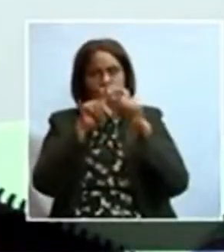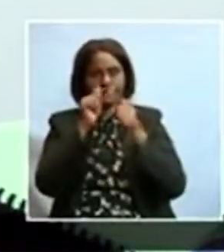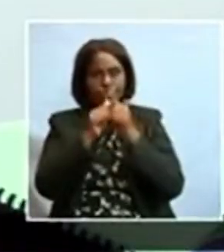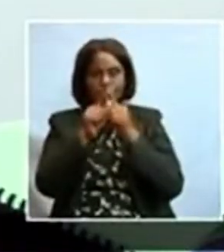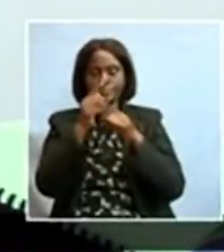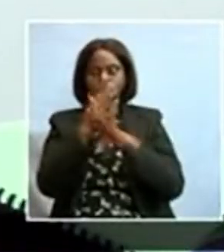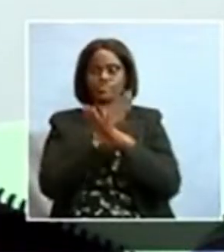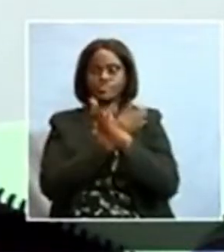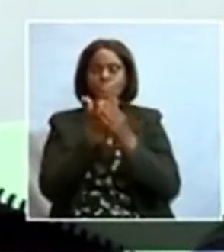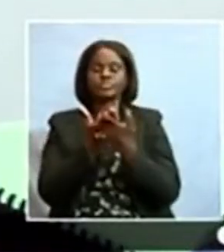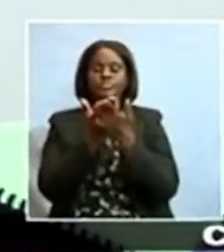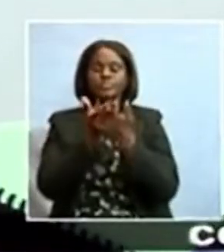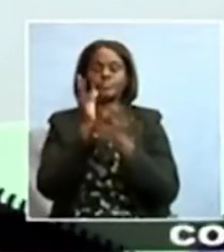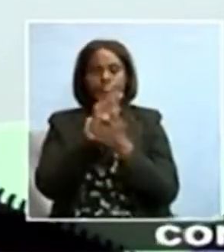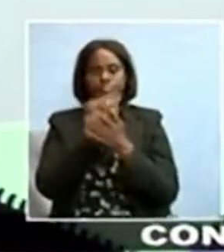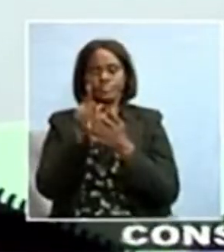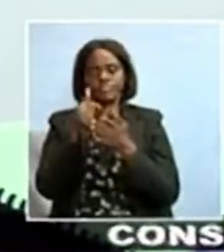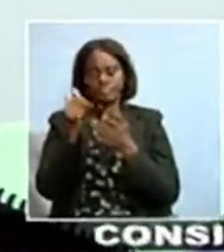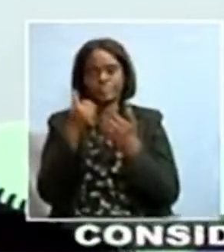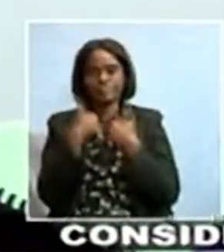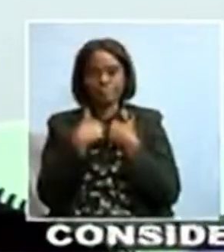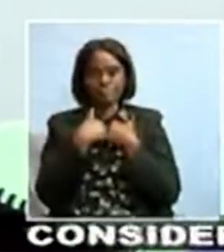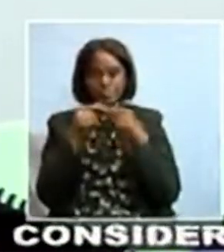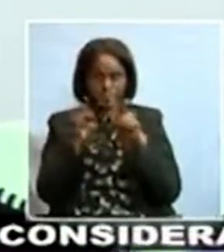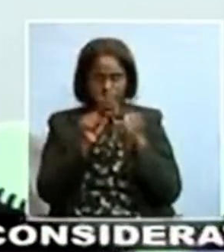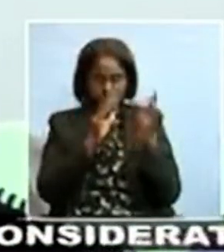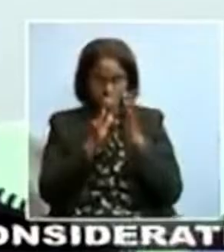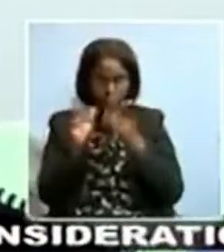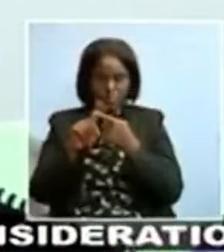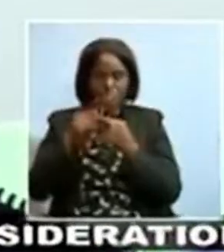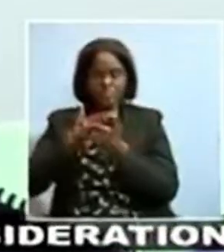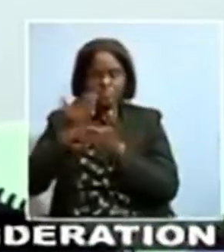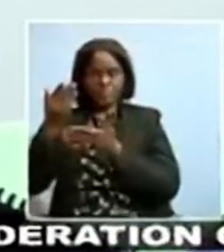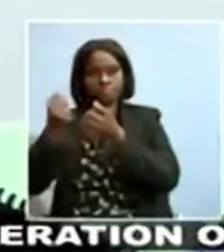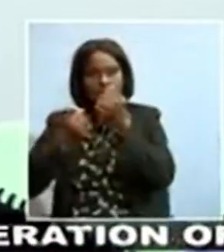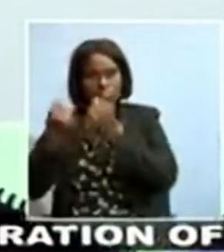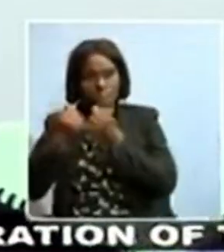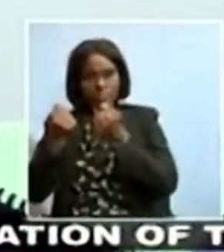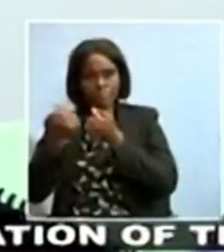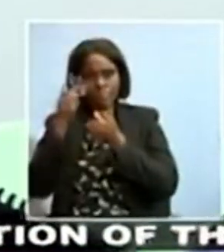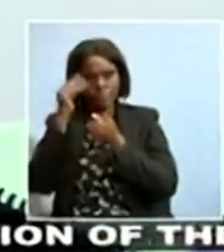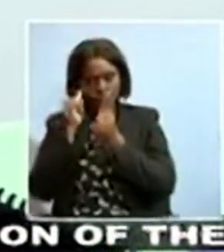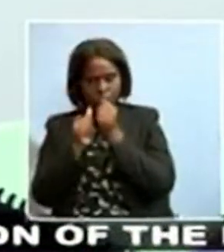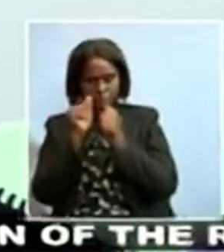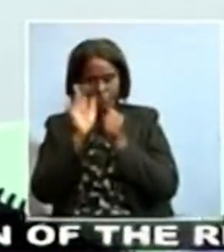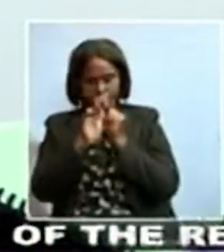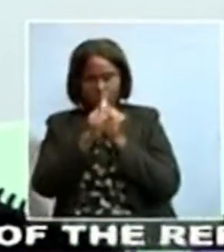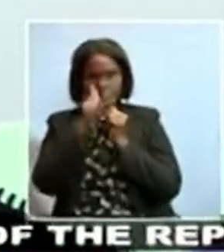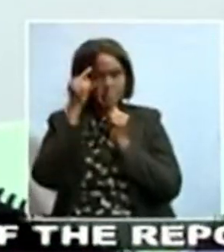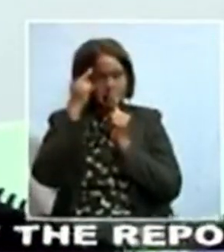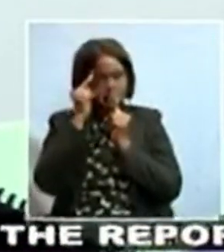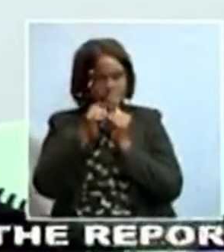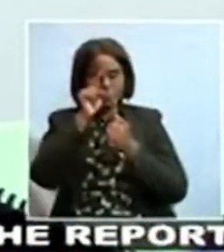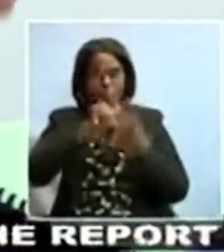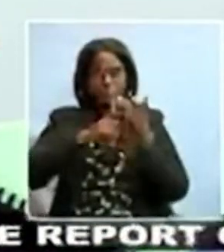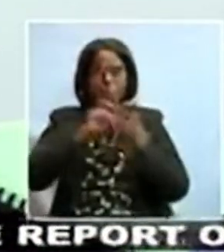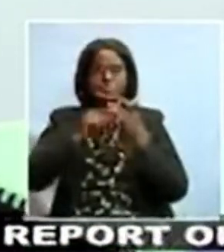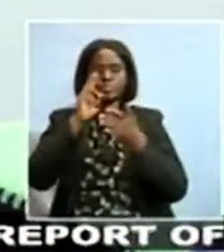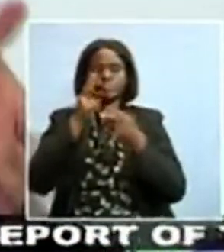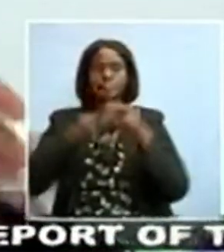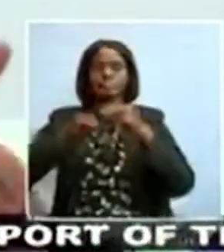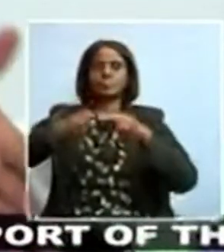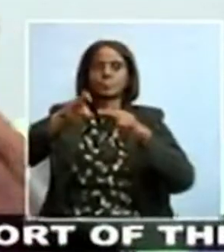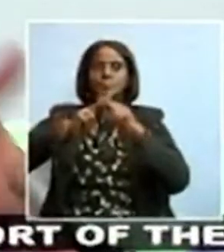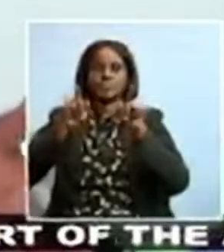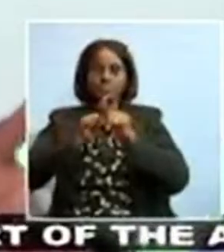earlier submitted that you actually opted to buy the vehicle because you were thinking the cost would go up.